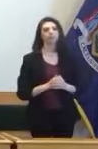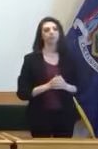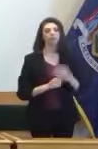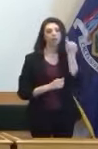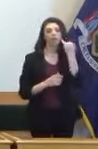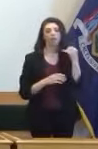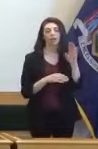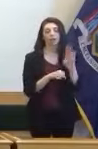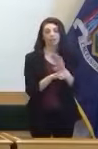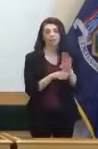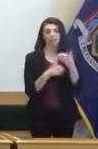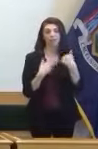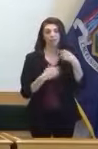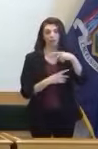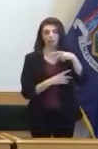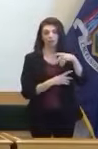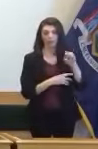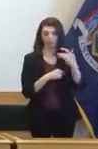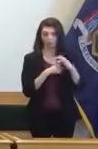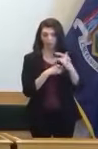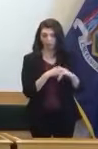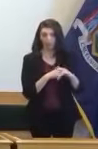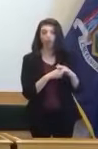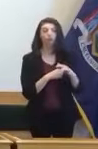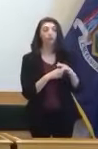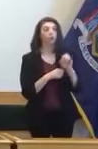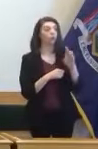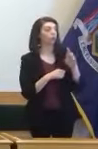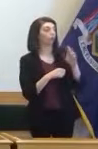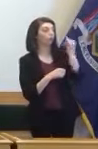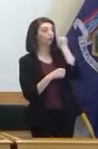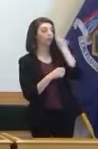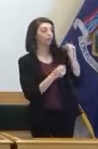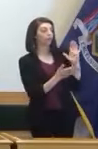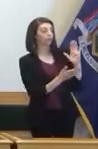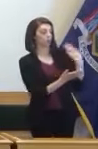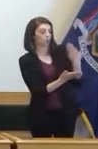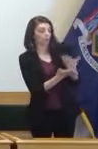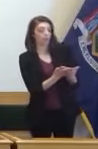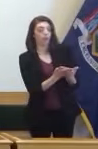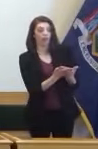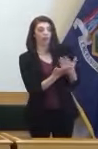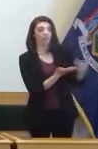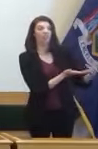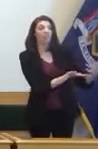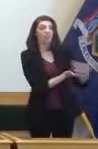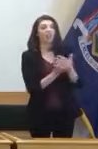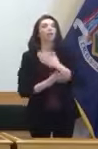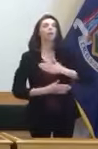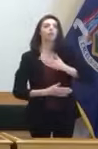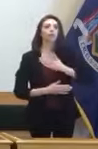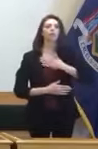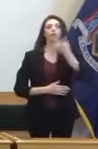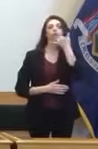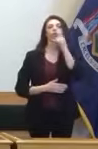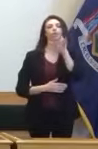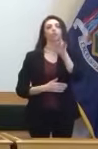have PPE in stock, or as you take deliveries in the coming weeks, we ask you to call